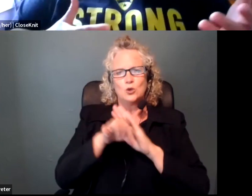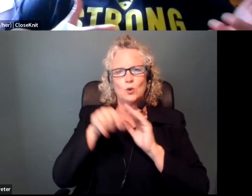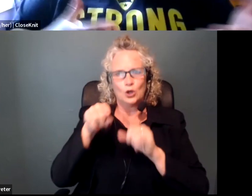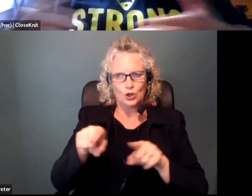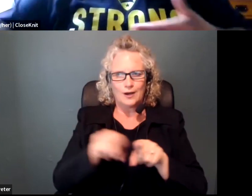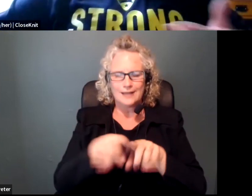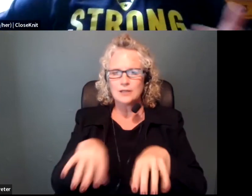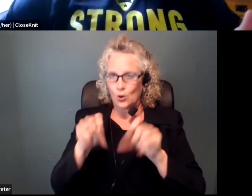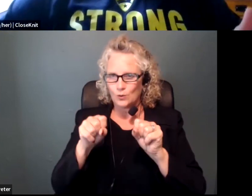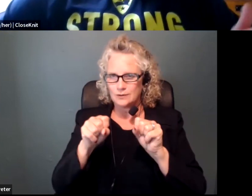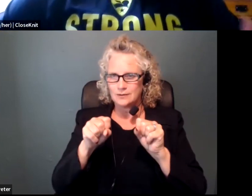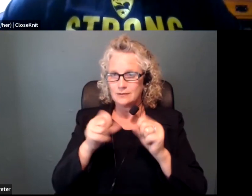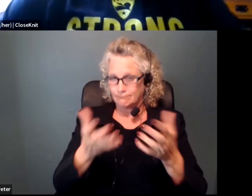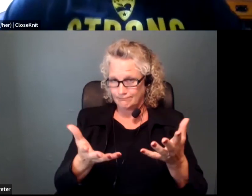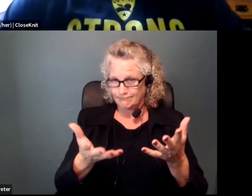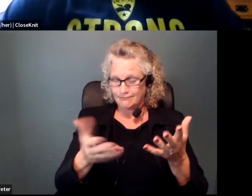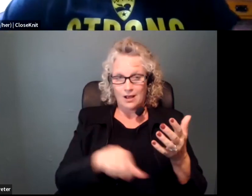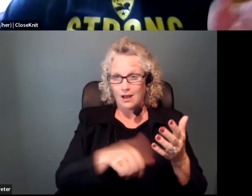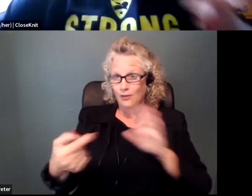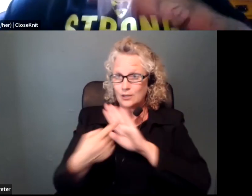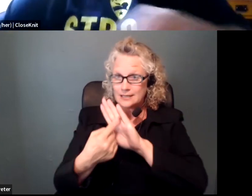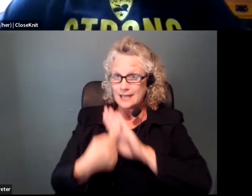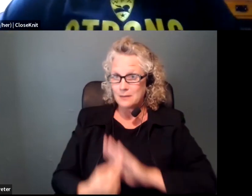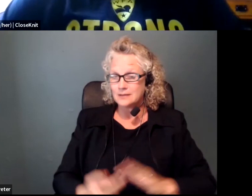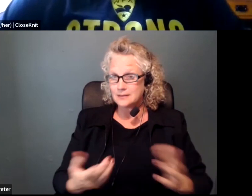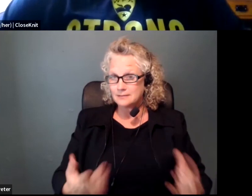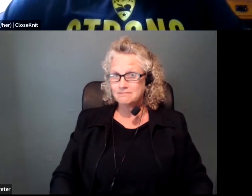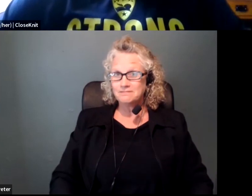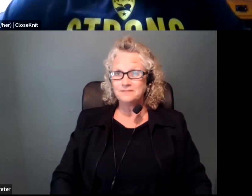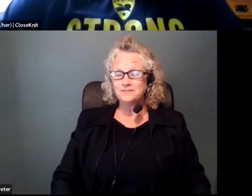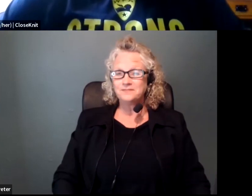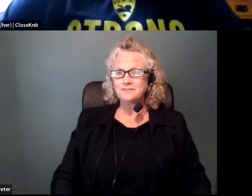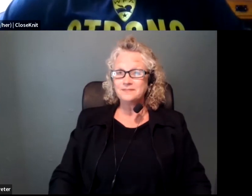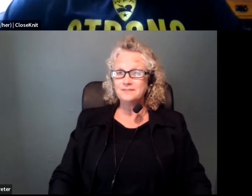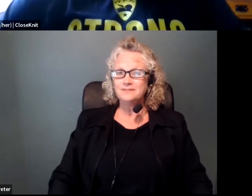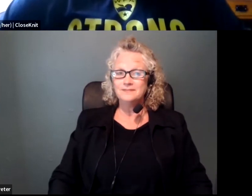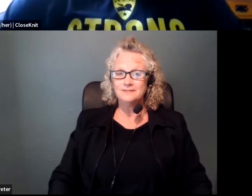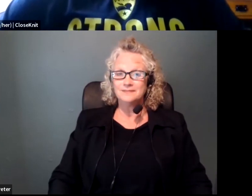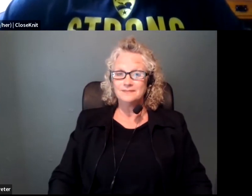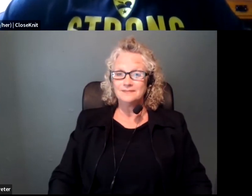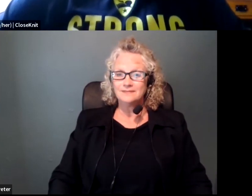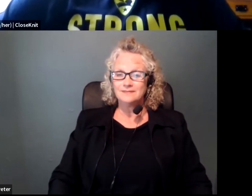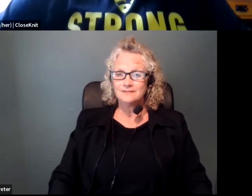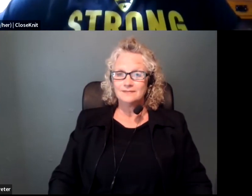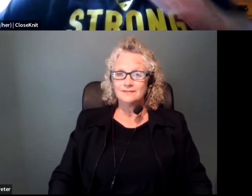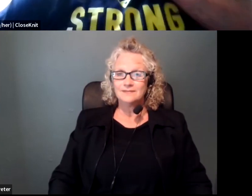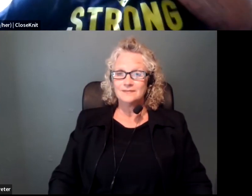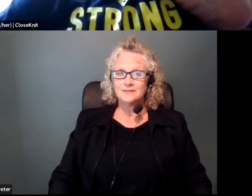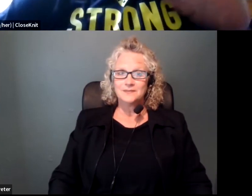have any examples of chosen family hosting arrangements they've experienced in their lives?